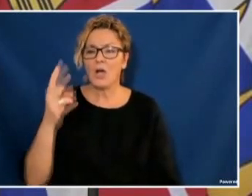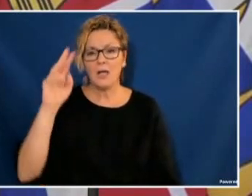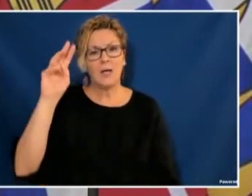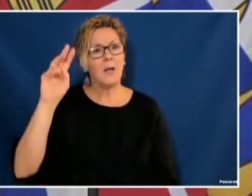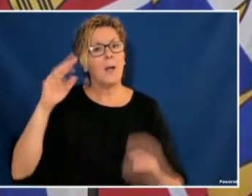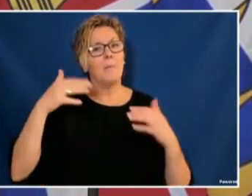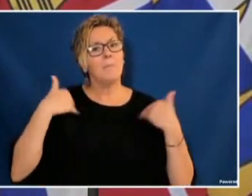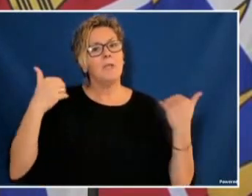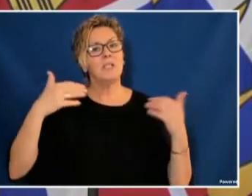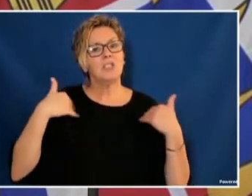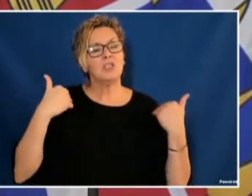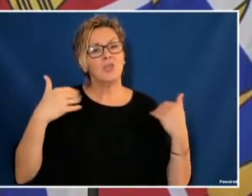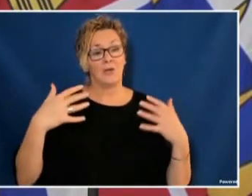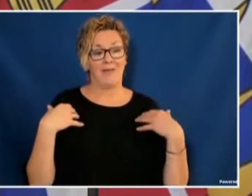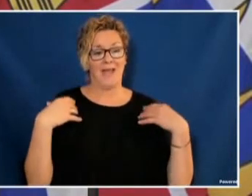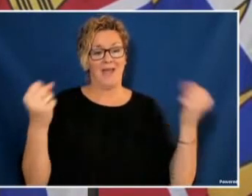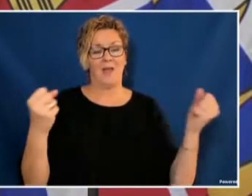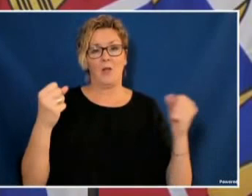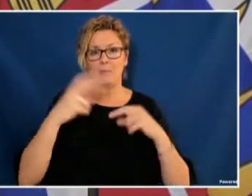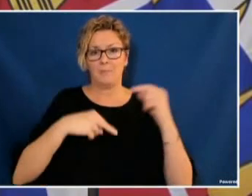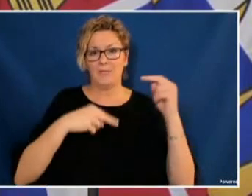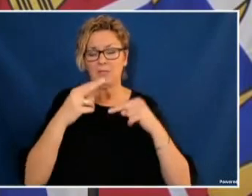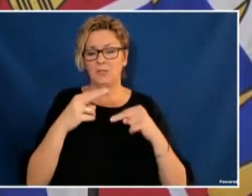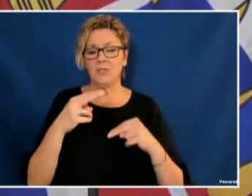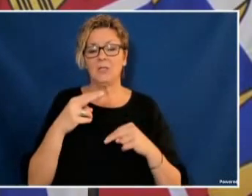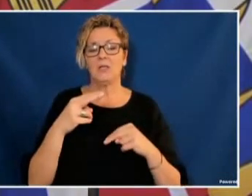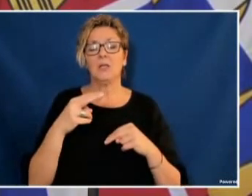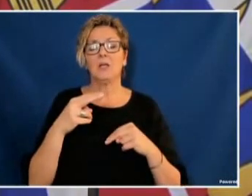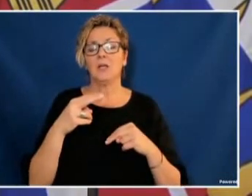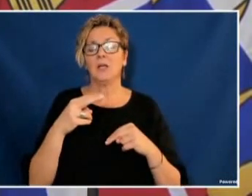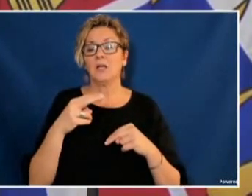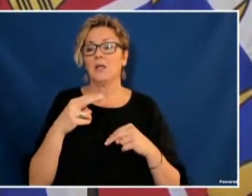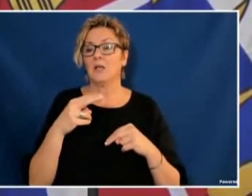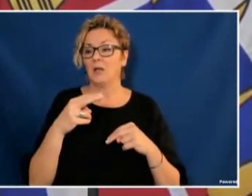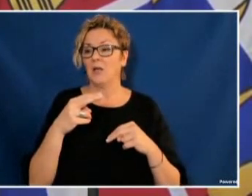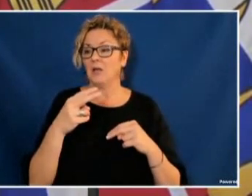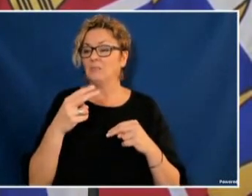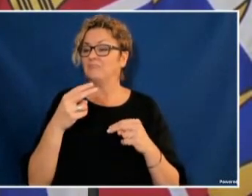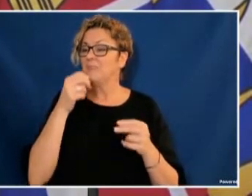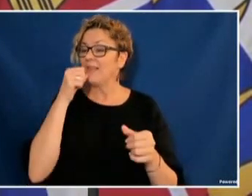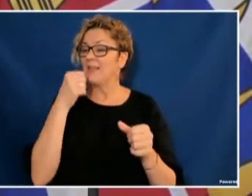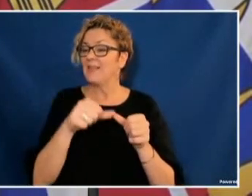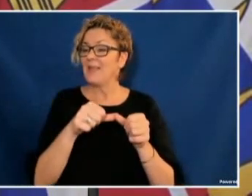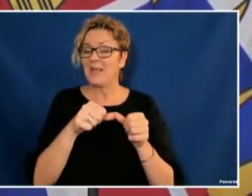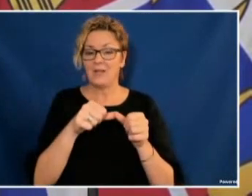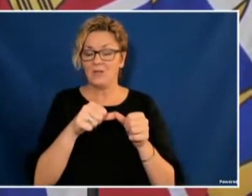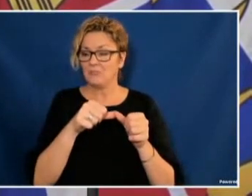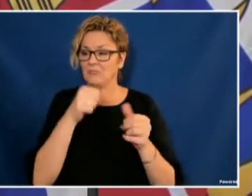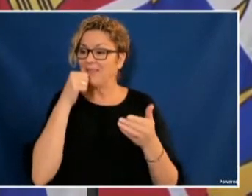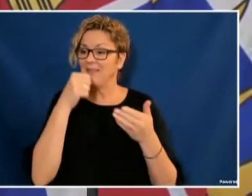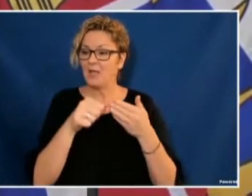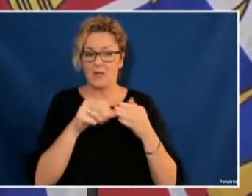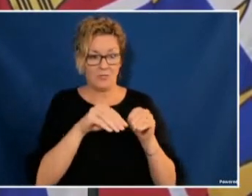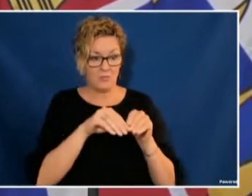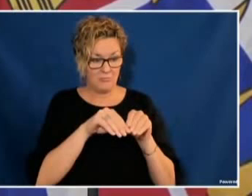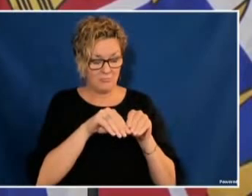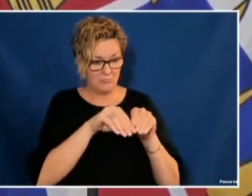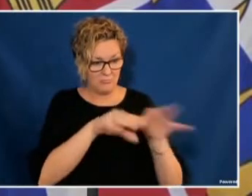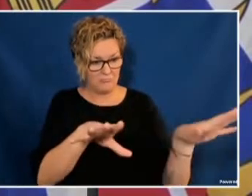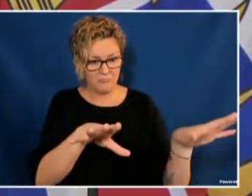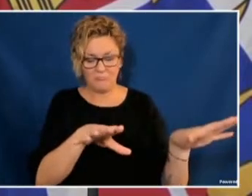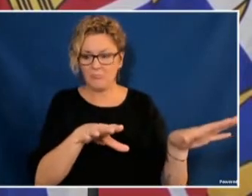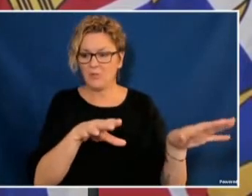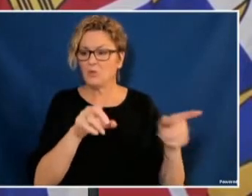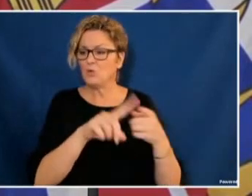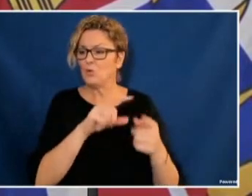of communication should be taking place? Because there seems to be a concern that there wasn't enough communication in this case. Well, I think